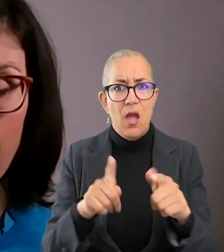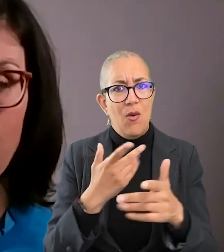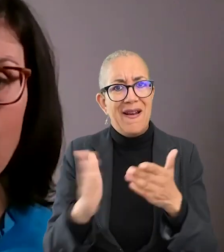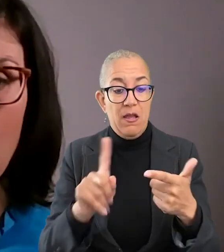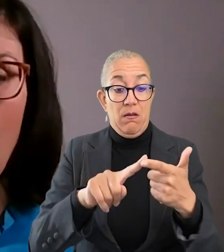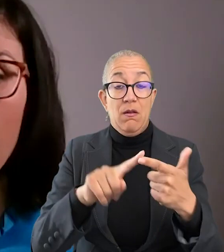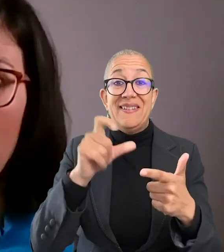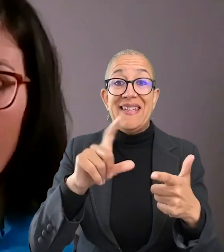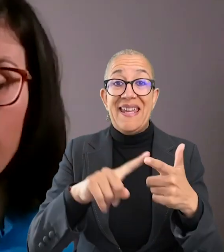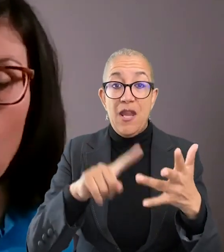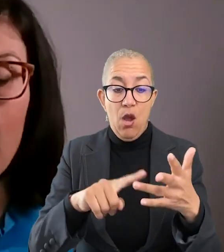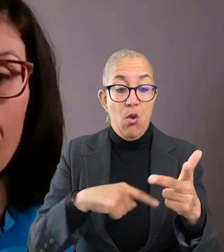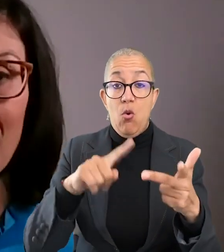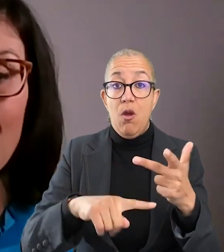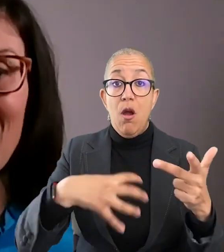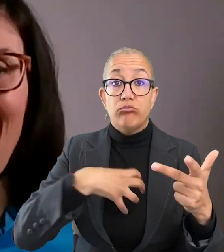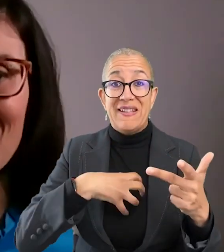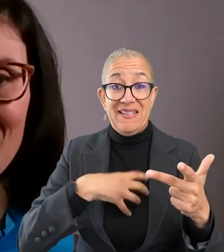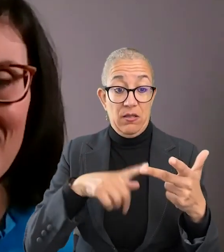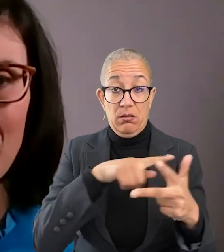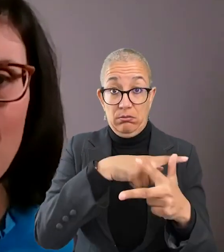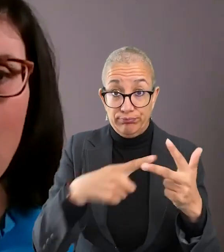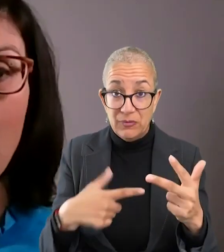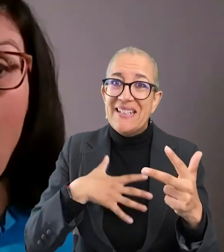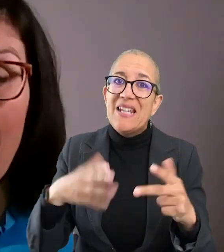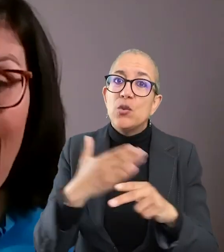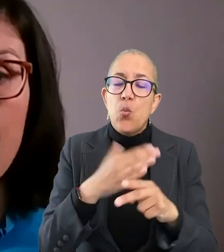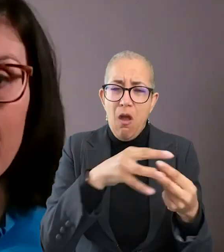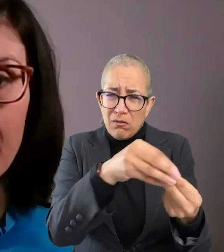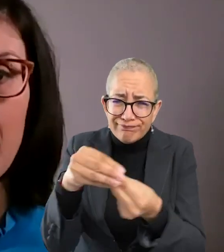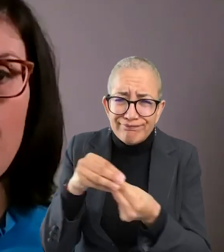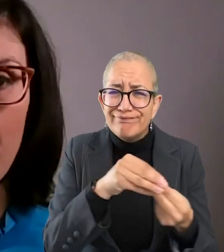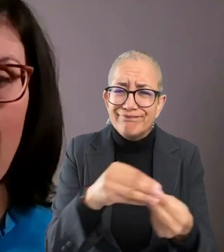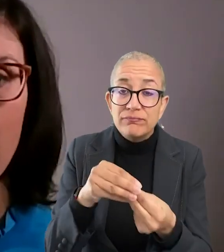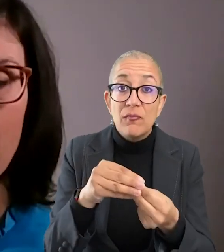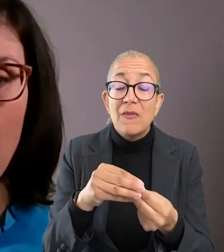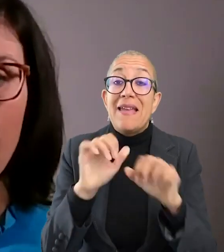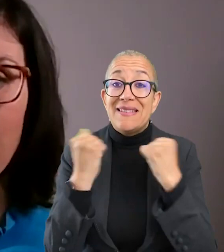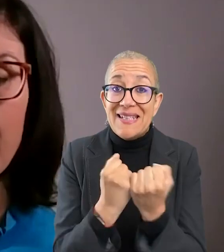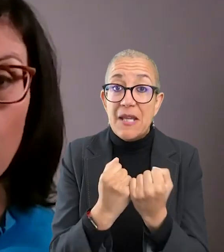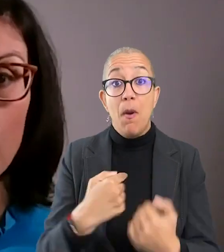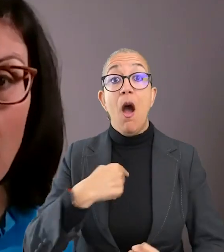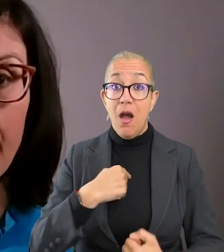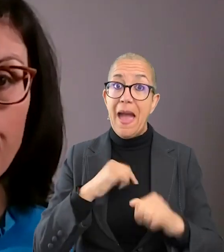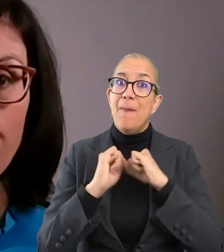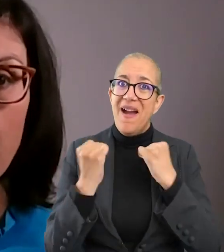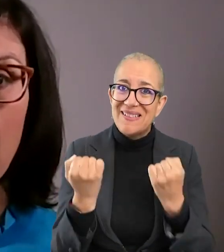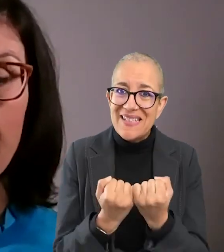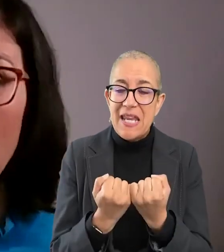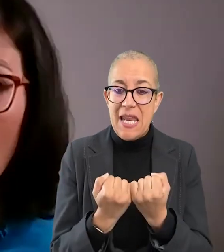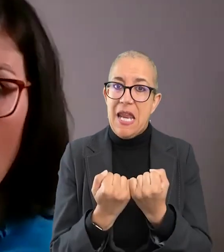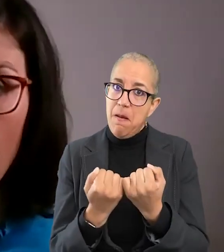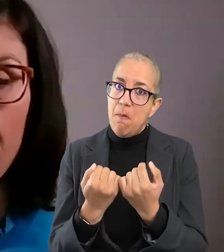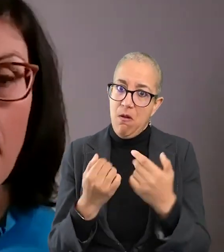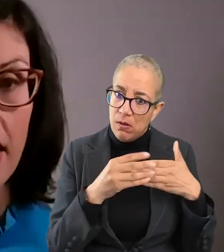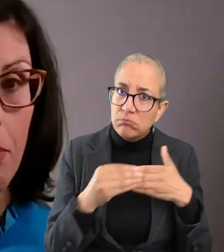and the president, and that we have to work effectively as a team. I am a team player. That is what I do. And